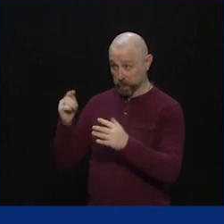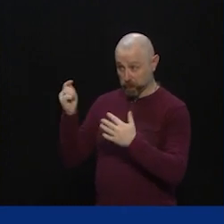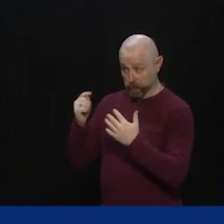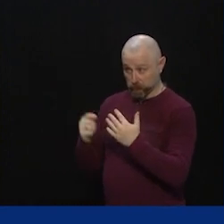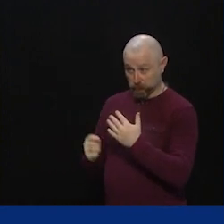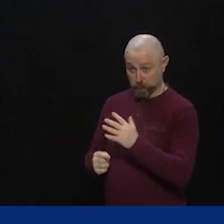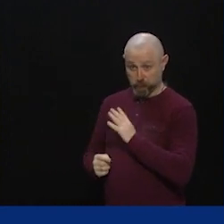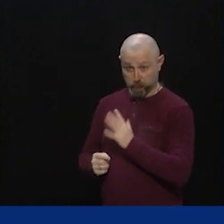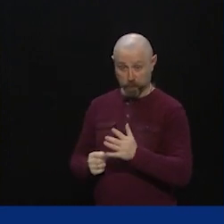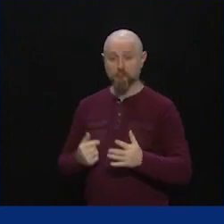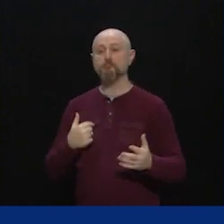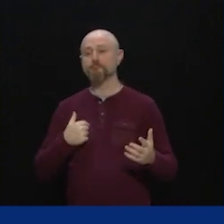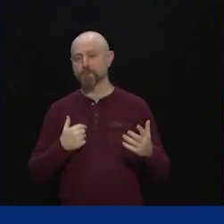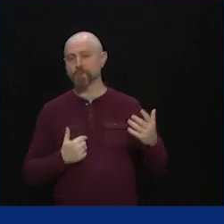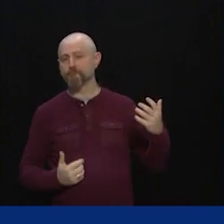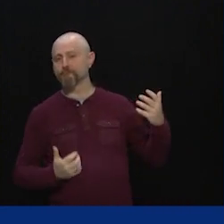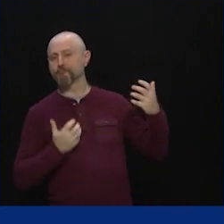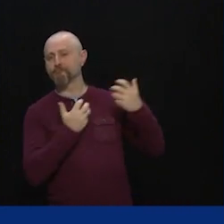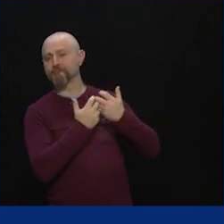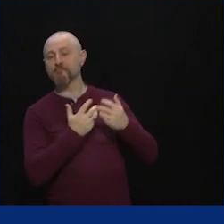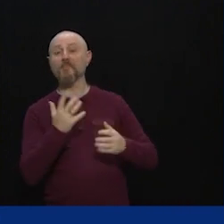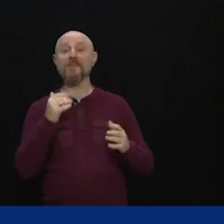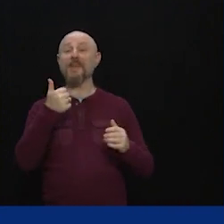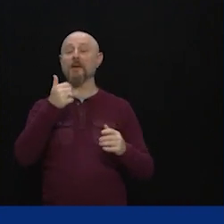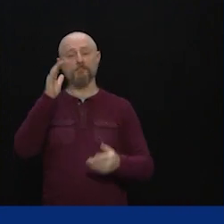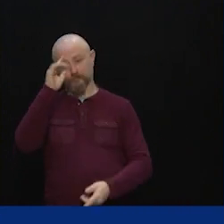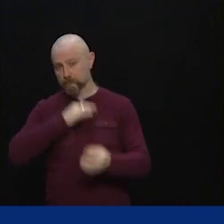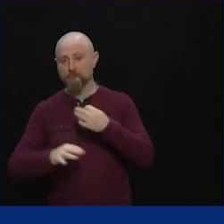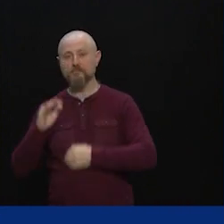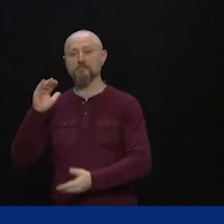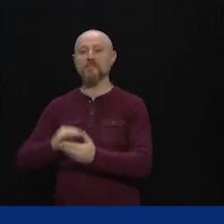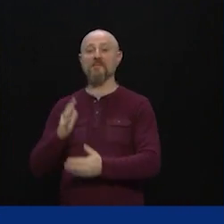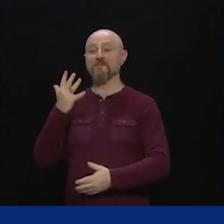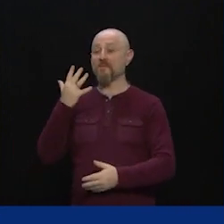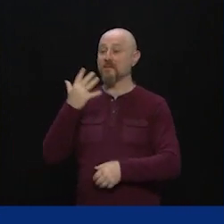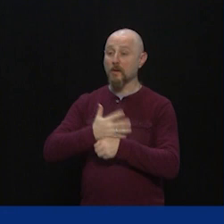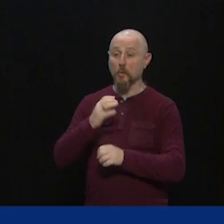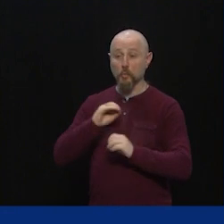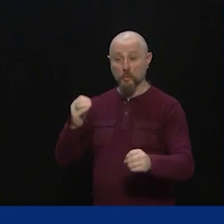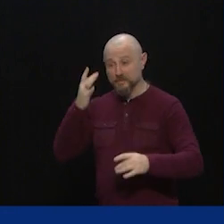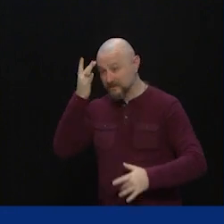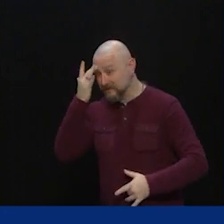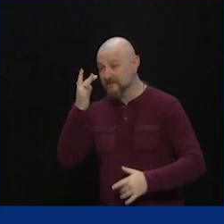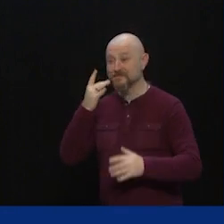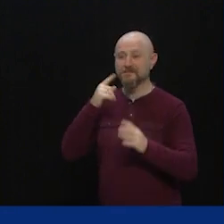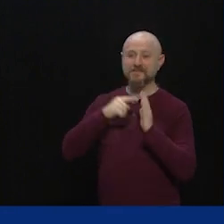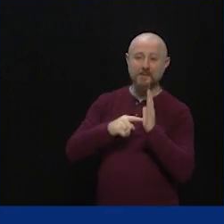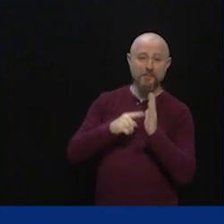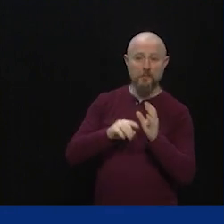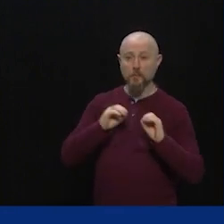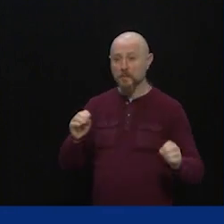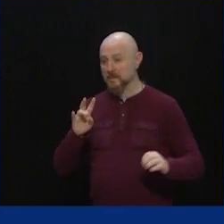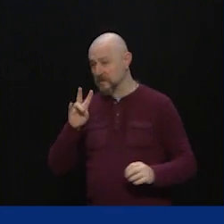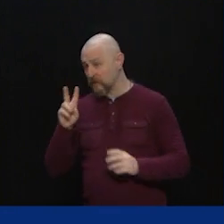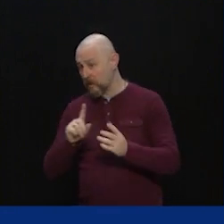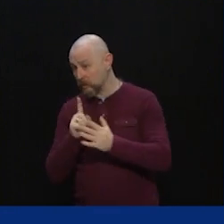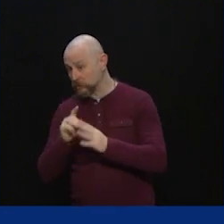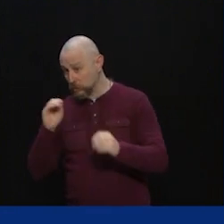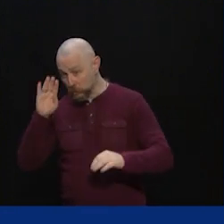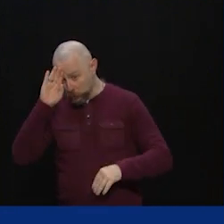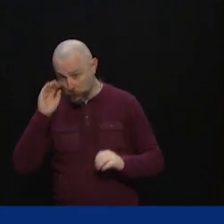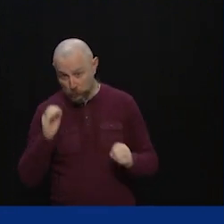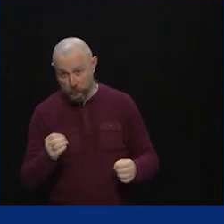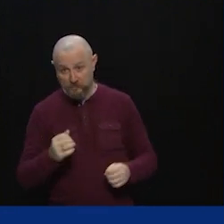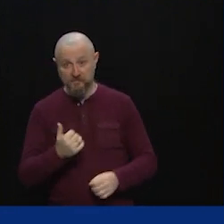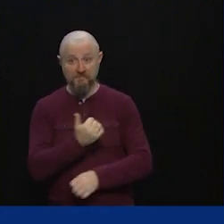can go back after 5 days if you're show no symptoms, no fever in 72 hours, and you've also have been vaccinated. With respect